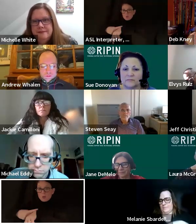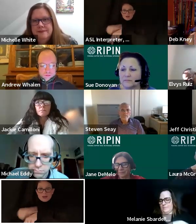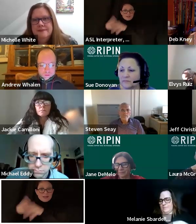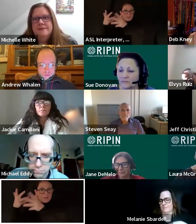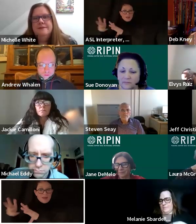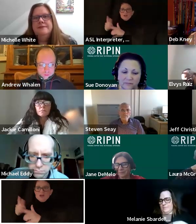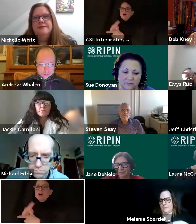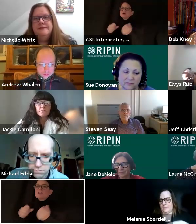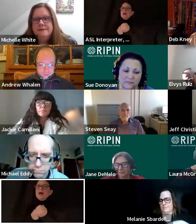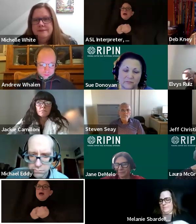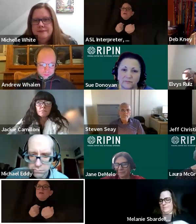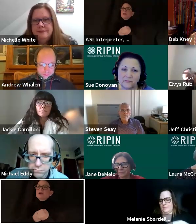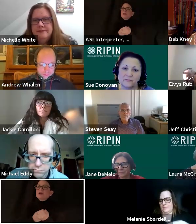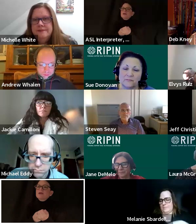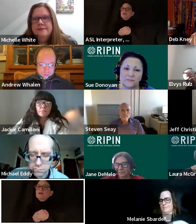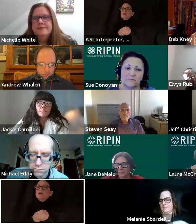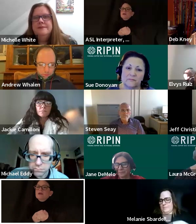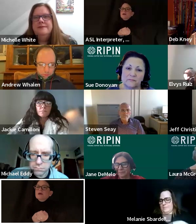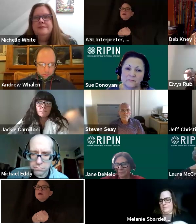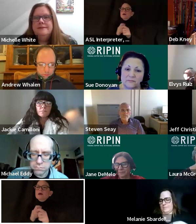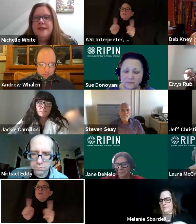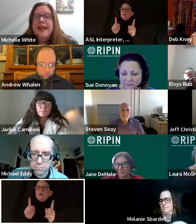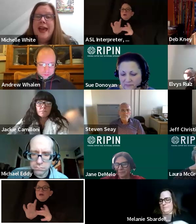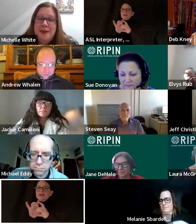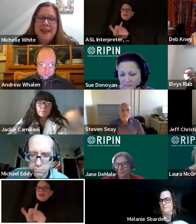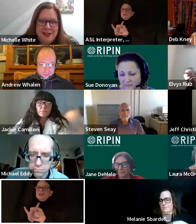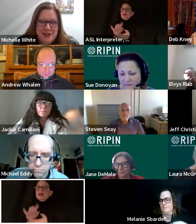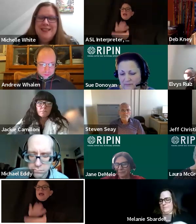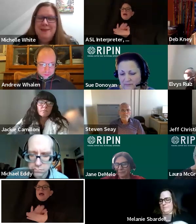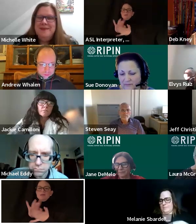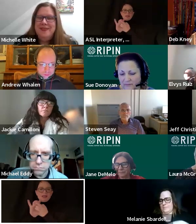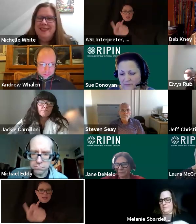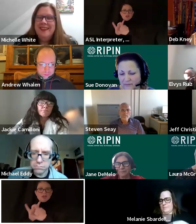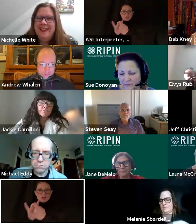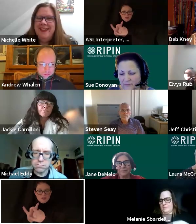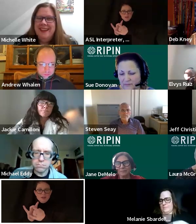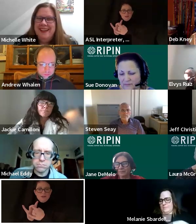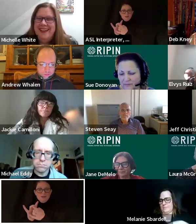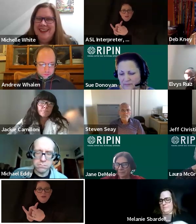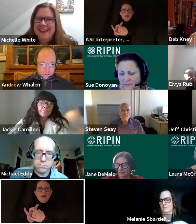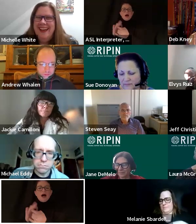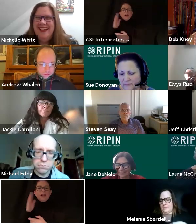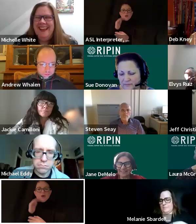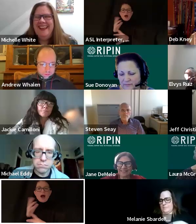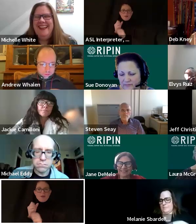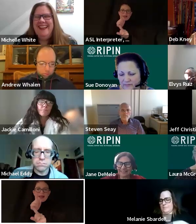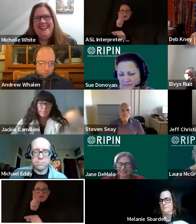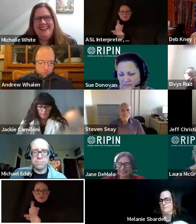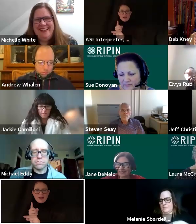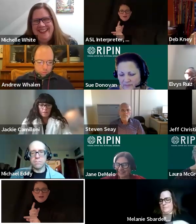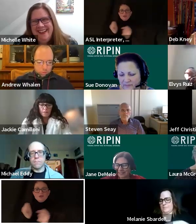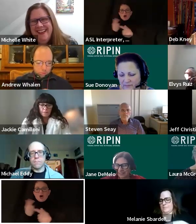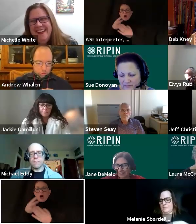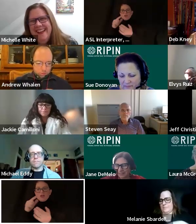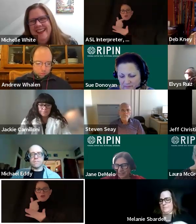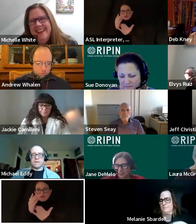We also have an advocates graduate connections, academy connections. Academy What's it called? connections. Yep. Academy. I knew I'd get it right, and that's with all the